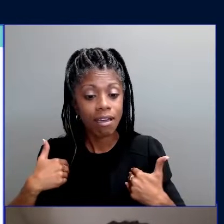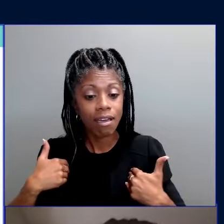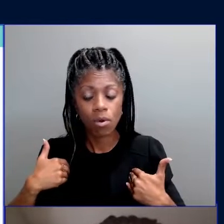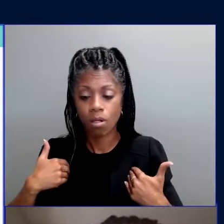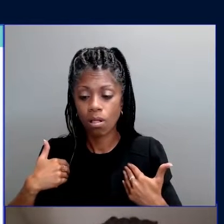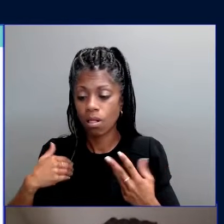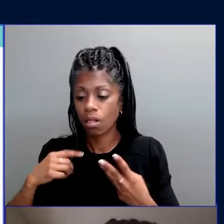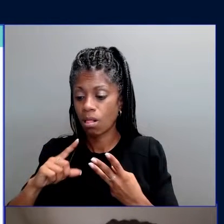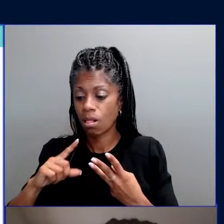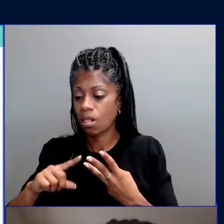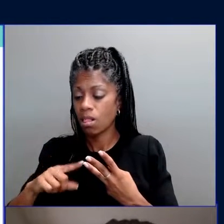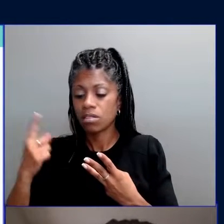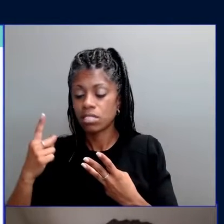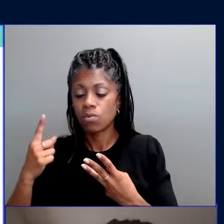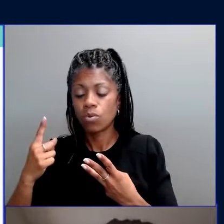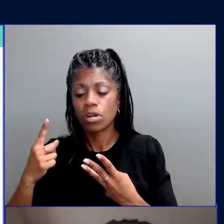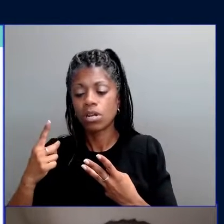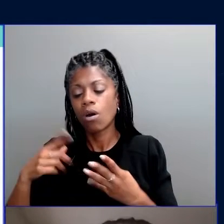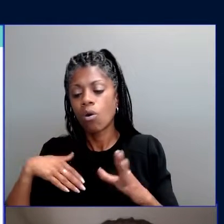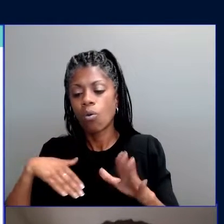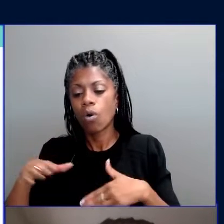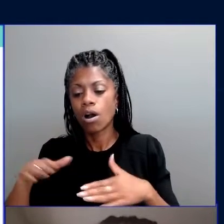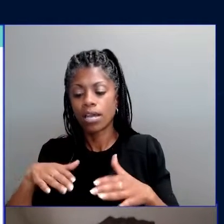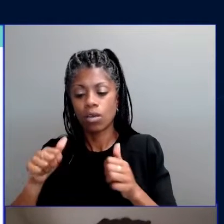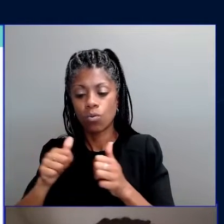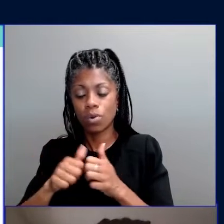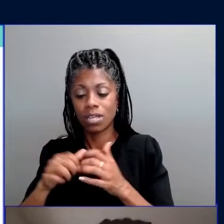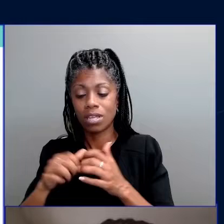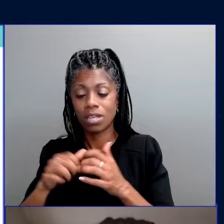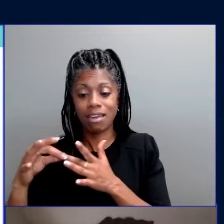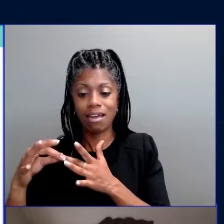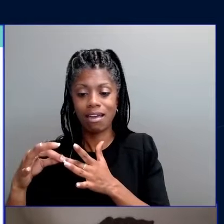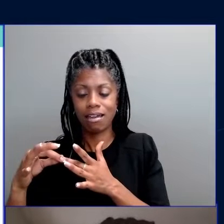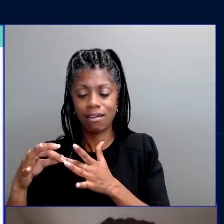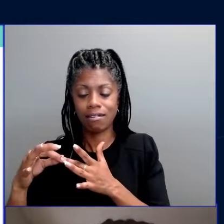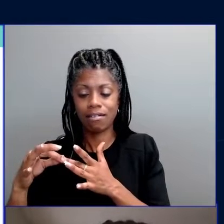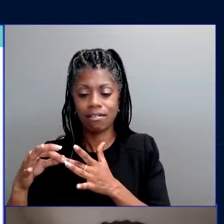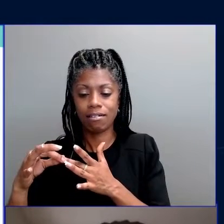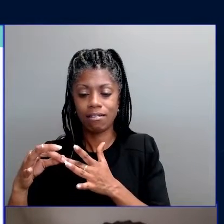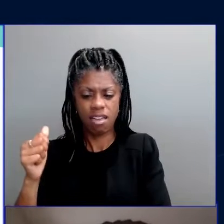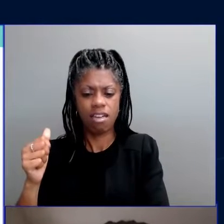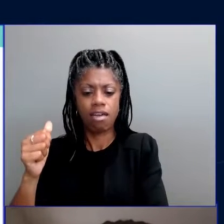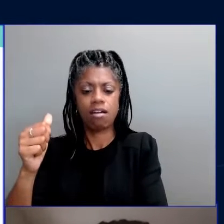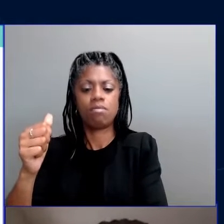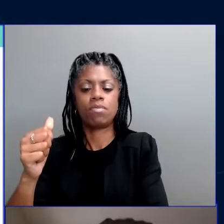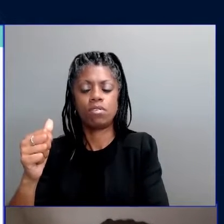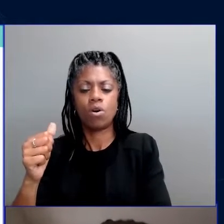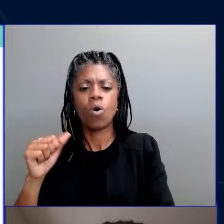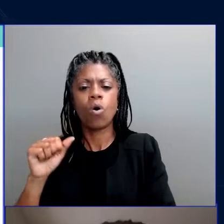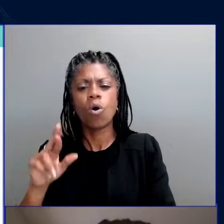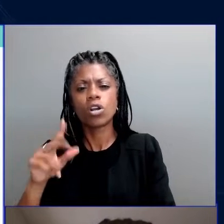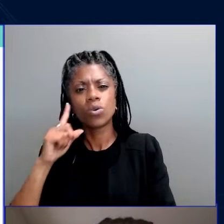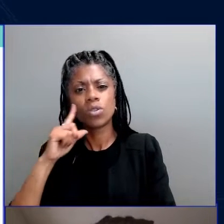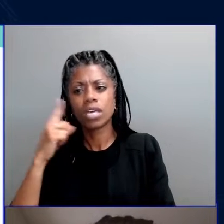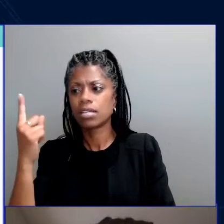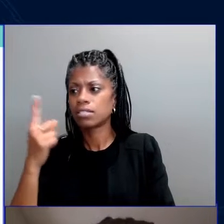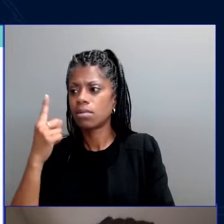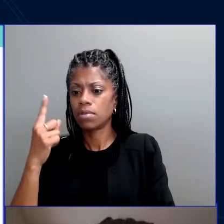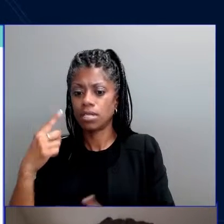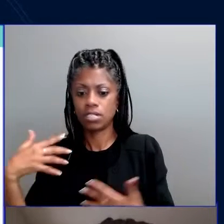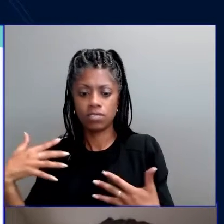impairment or difference. Maybe you think of failure and loss and something you absolutely don't want to